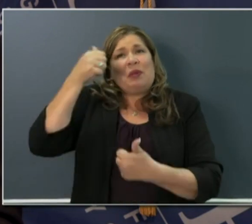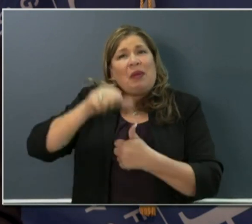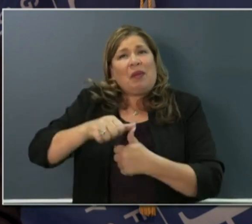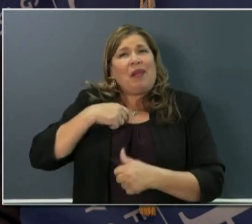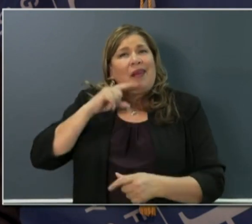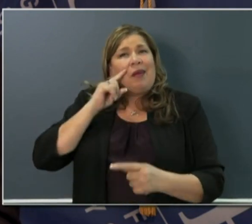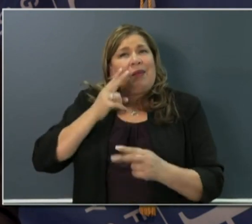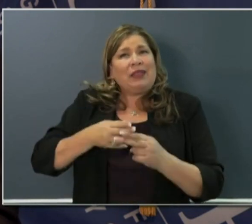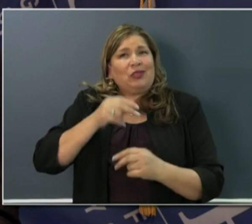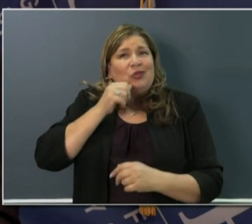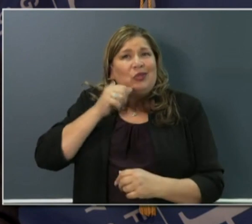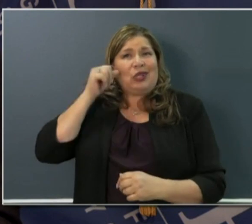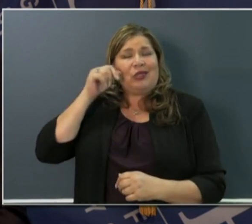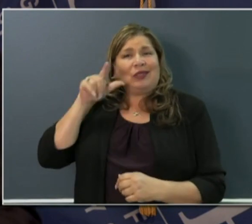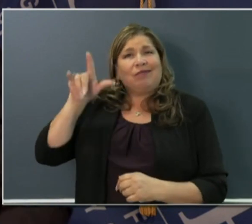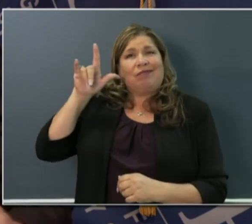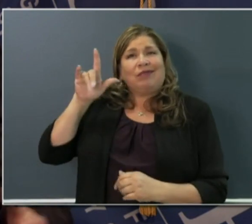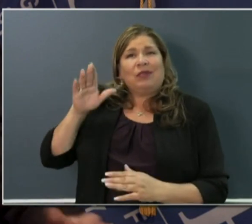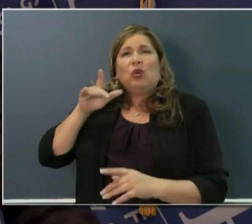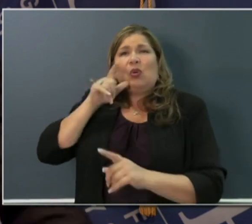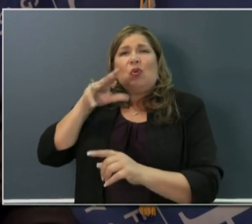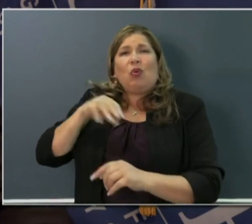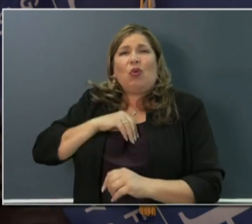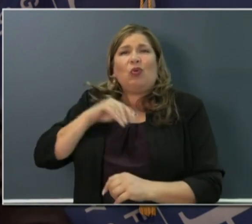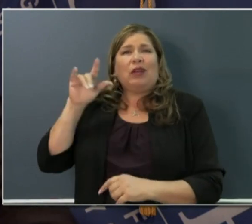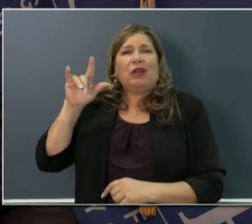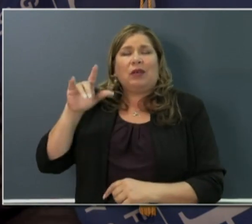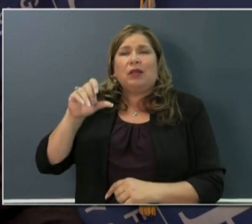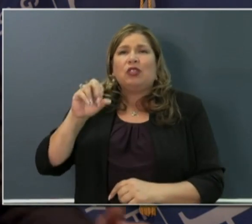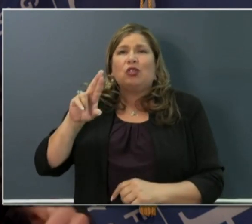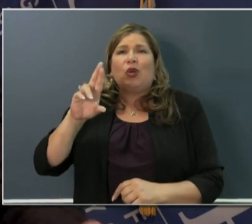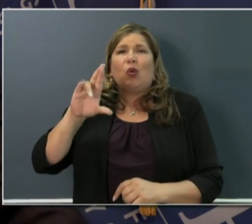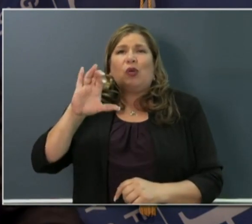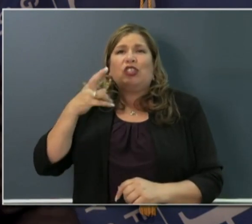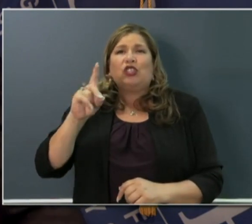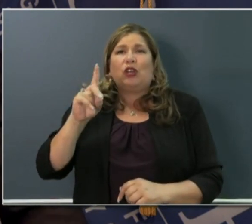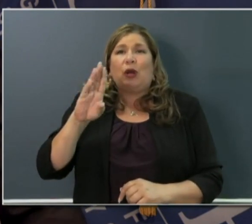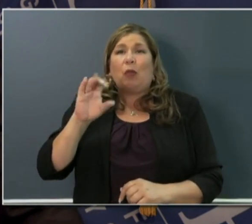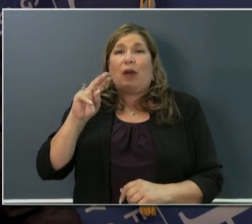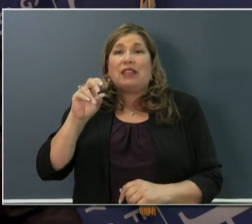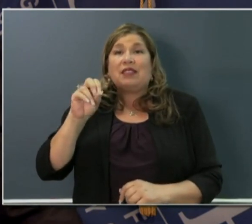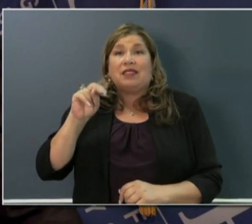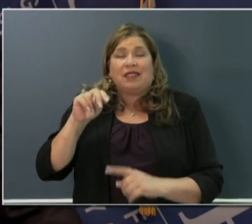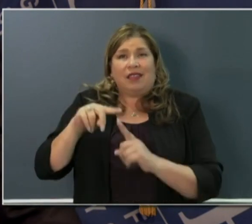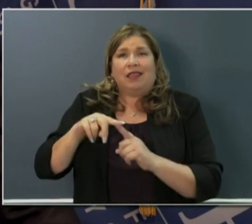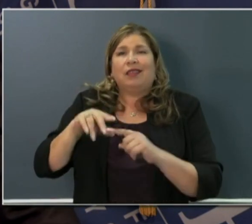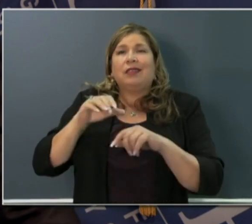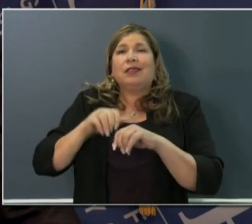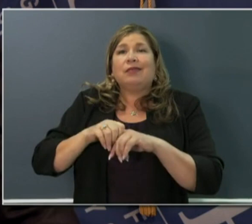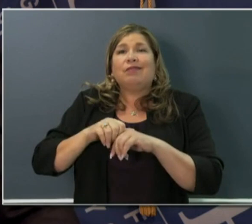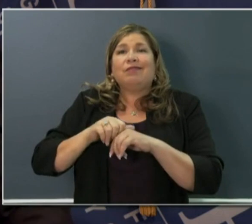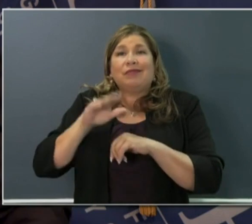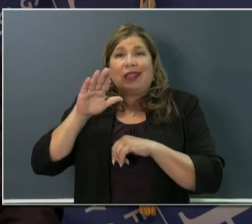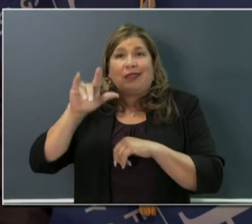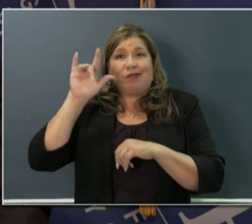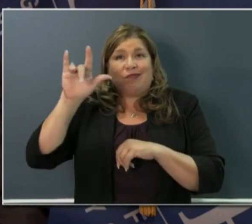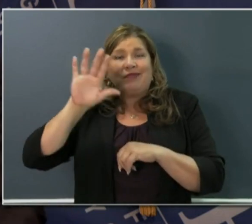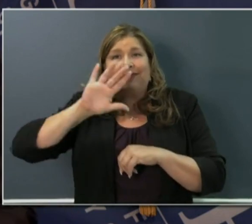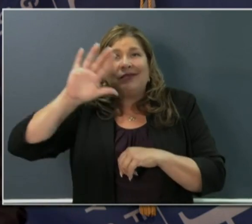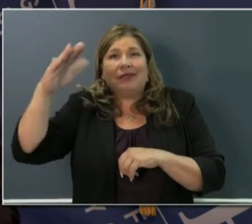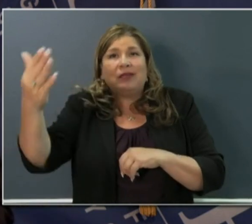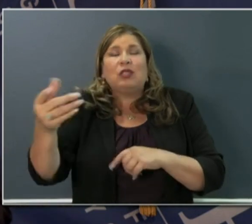Virgin and what they have committed to 747 to Hong Kong to come back into Oakland Airport. There's